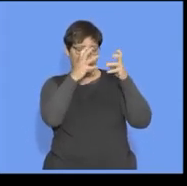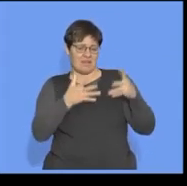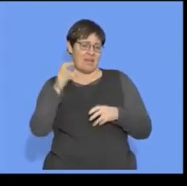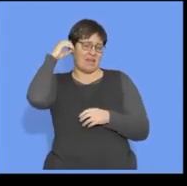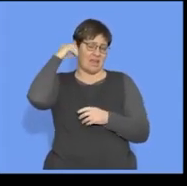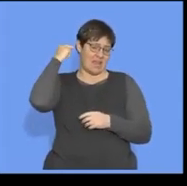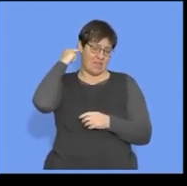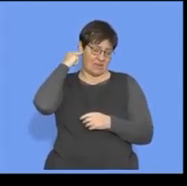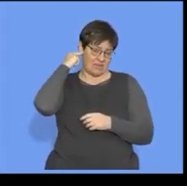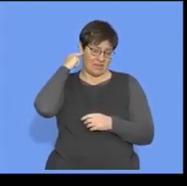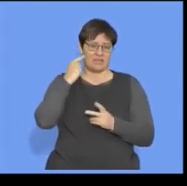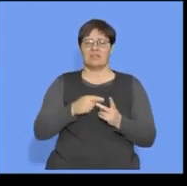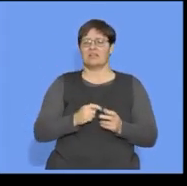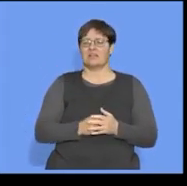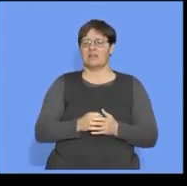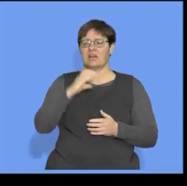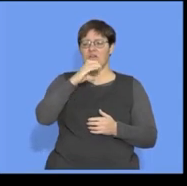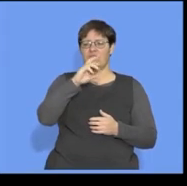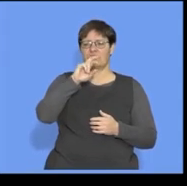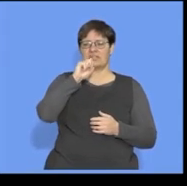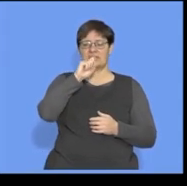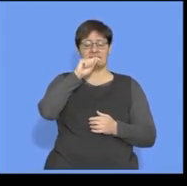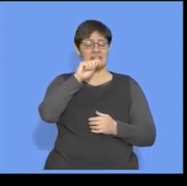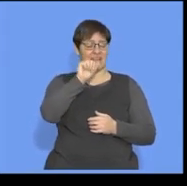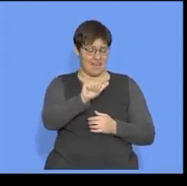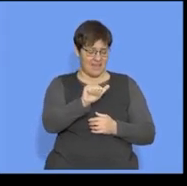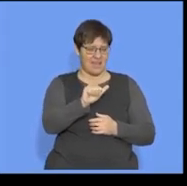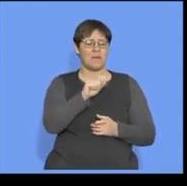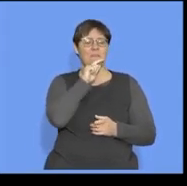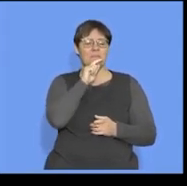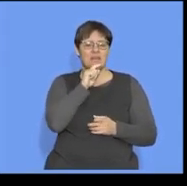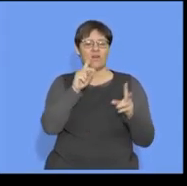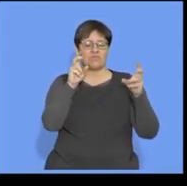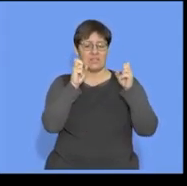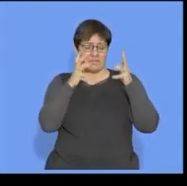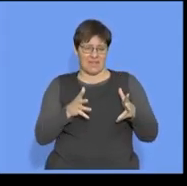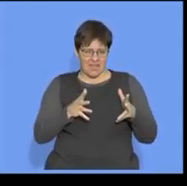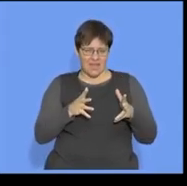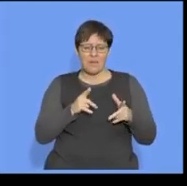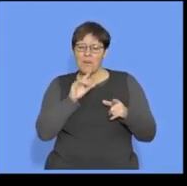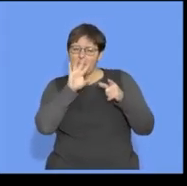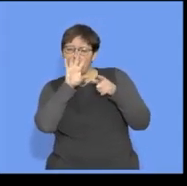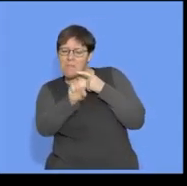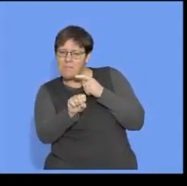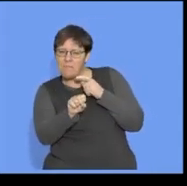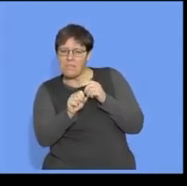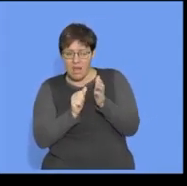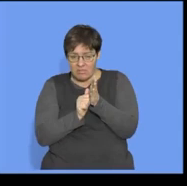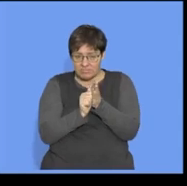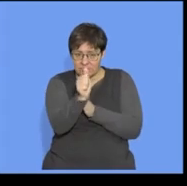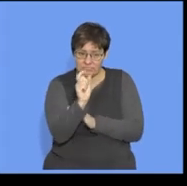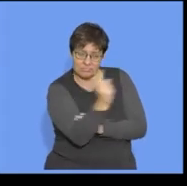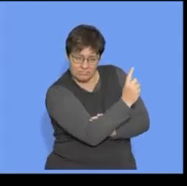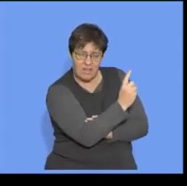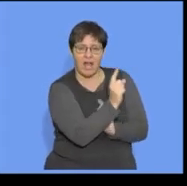the crista, in plural, it's called the crista. These are the receptors that detects the changes in speed and